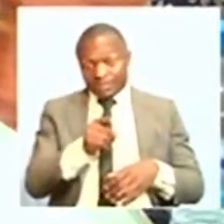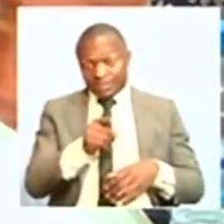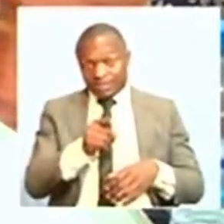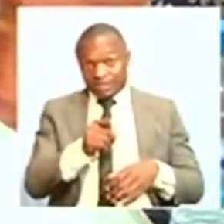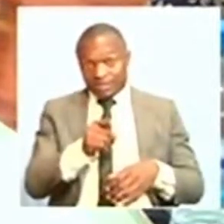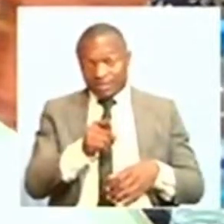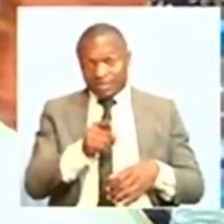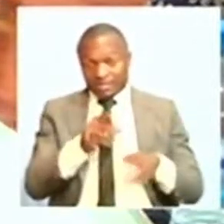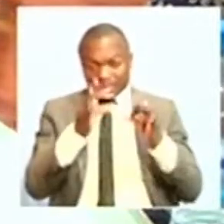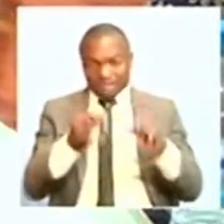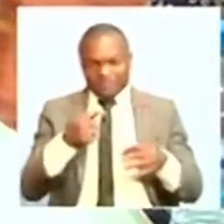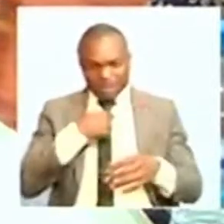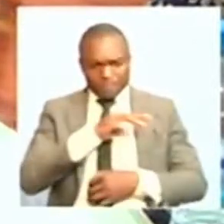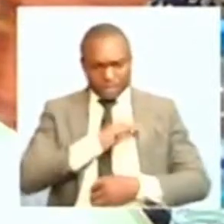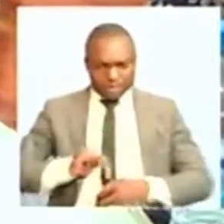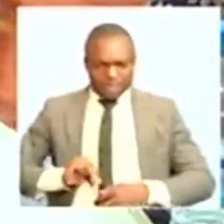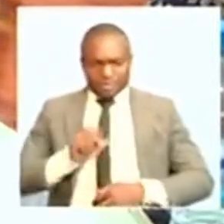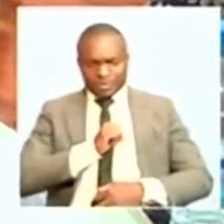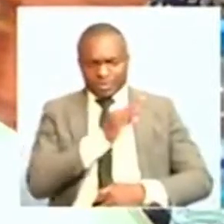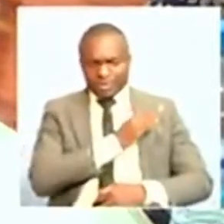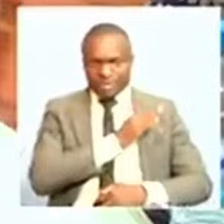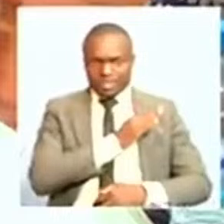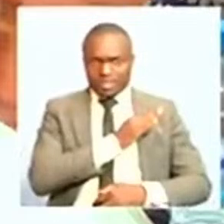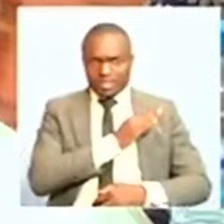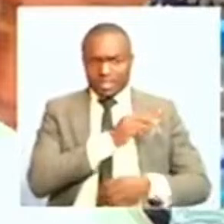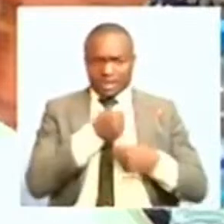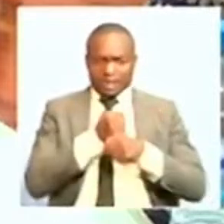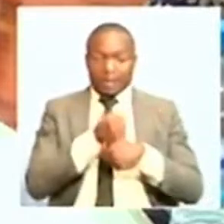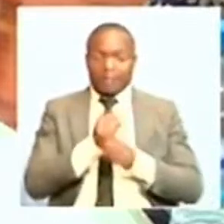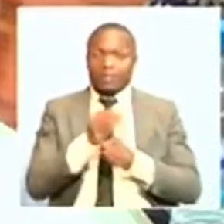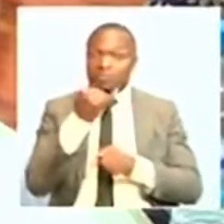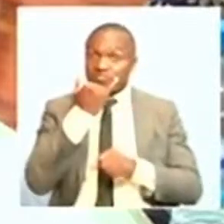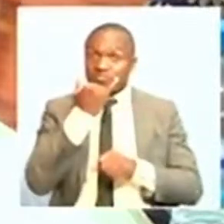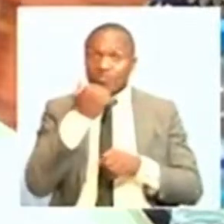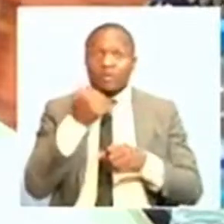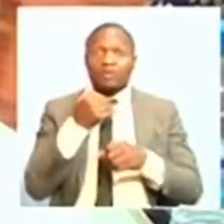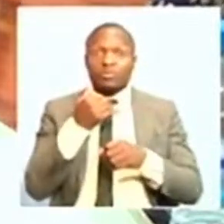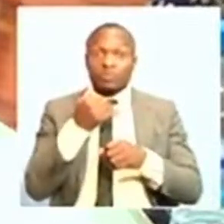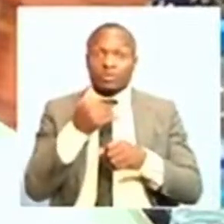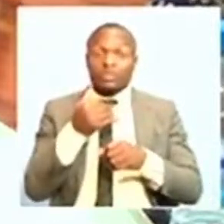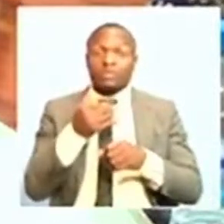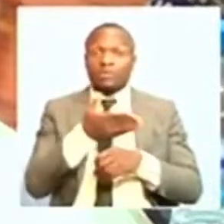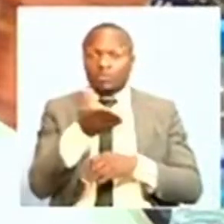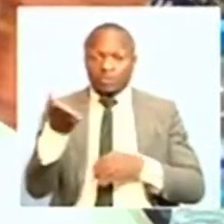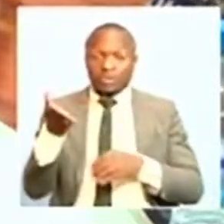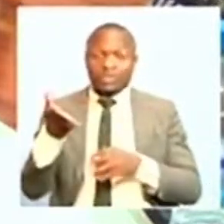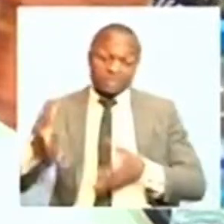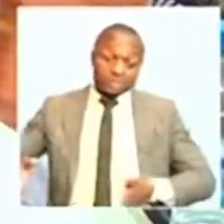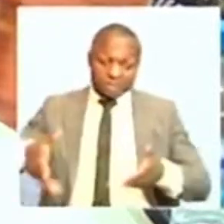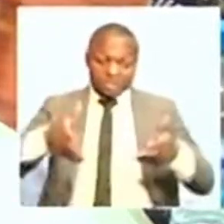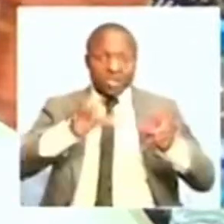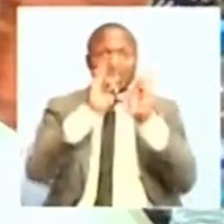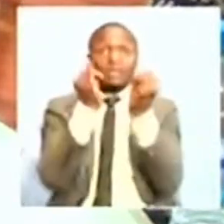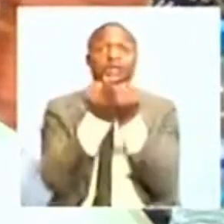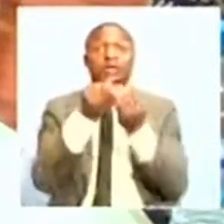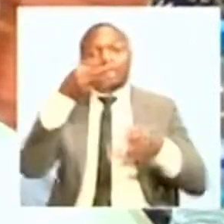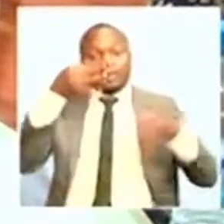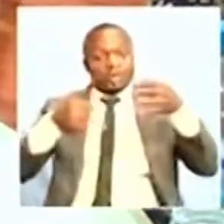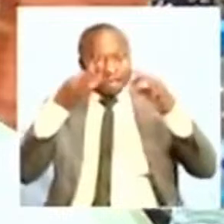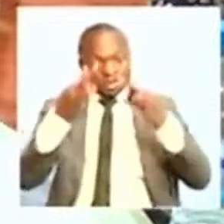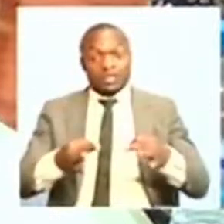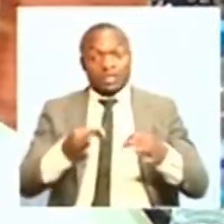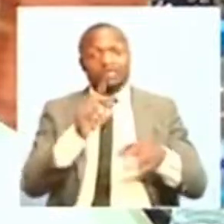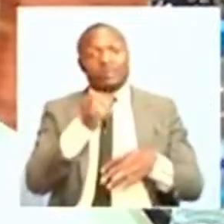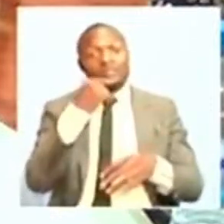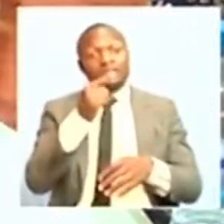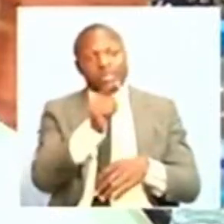do commit an omission which takes the institution into court, then if say one of my members sues me for